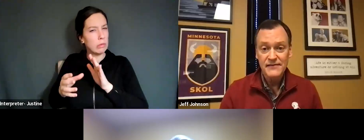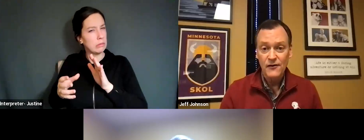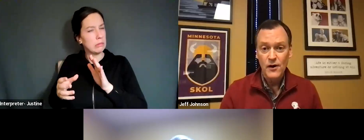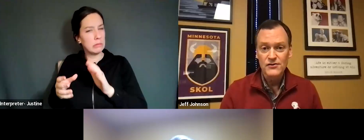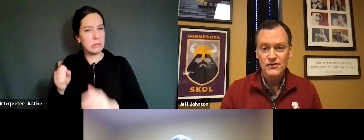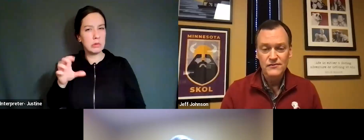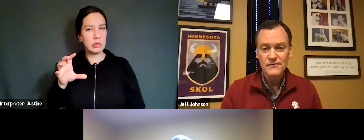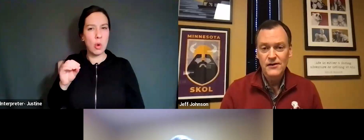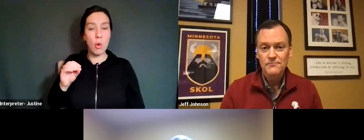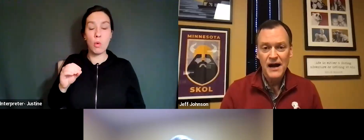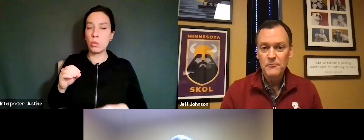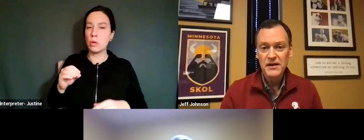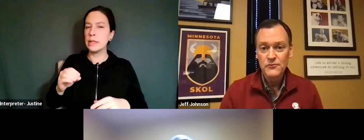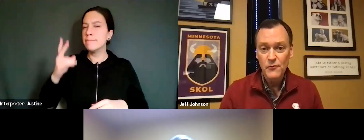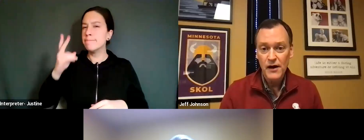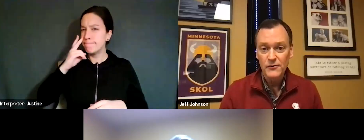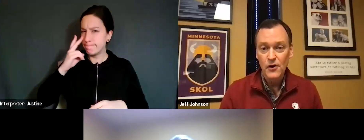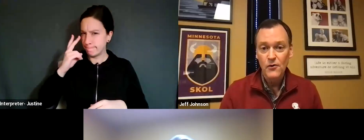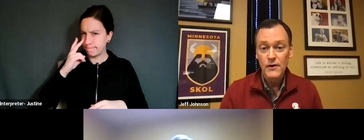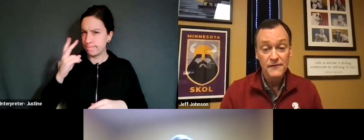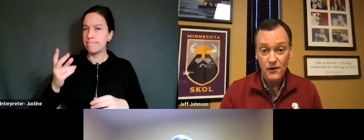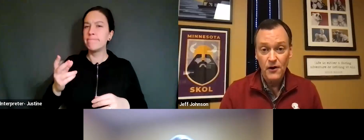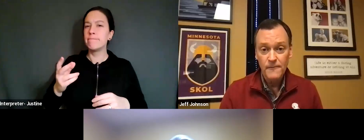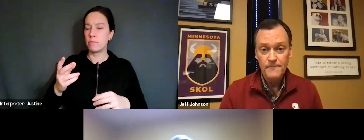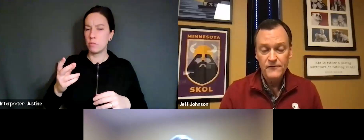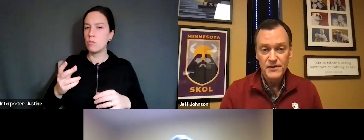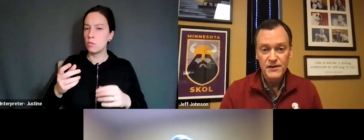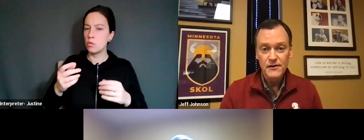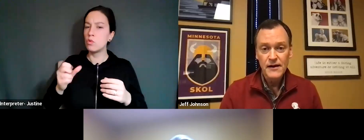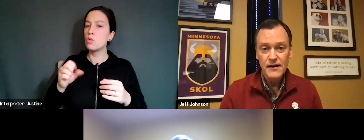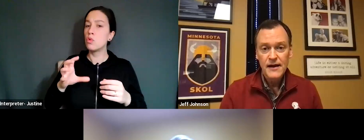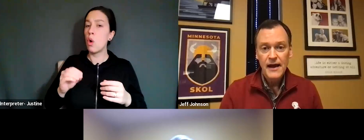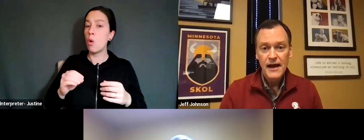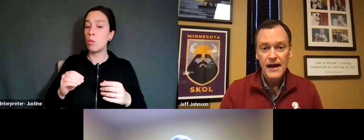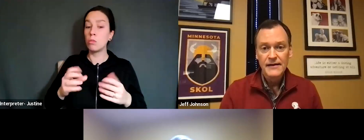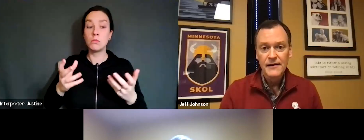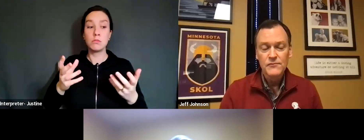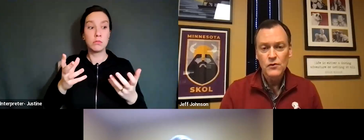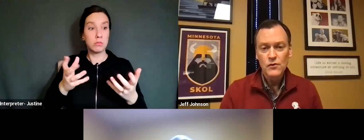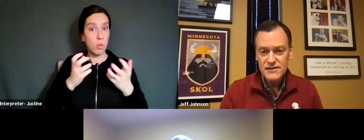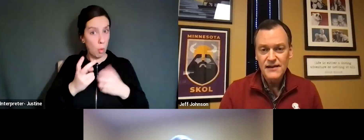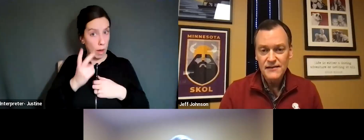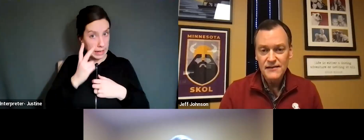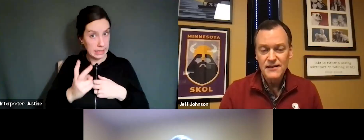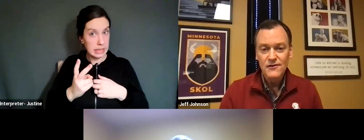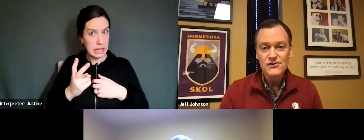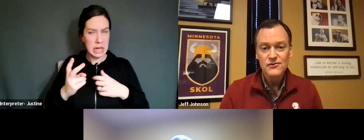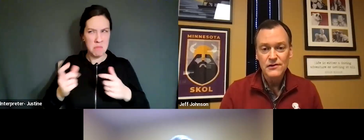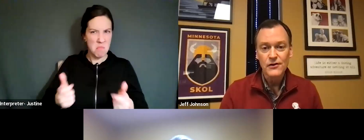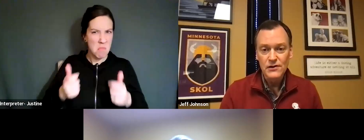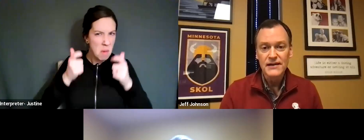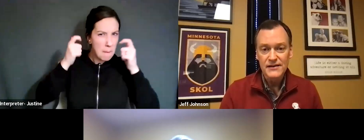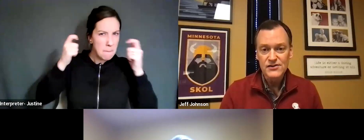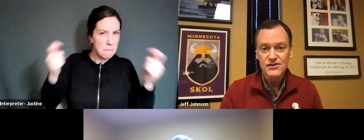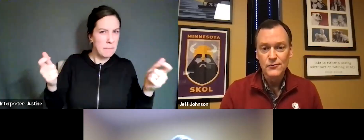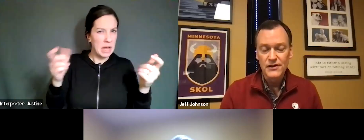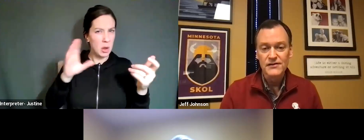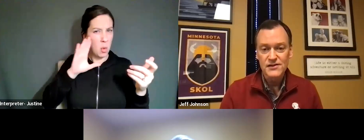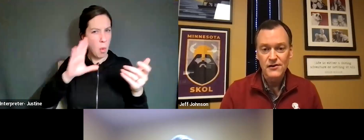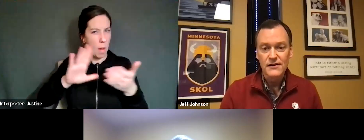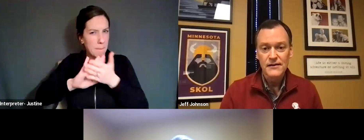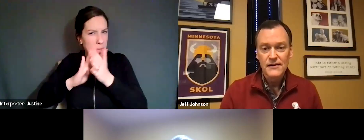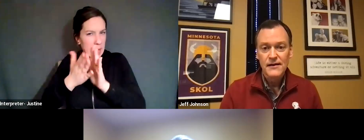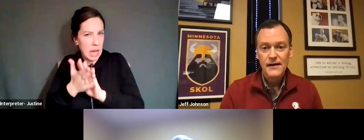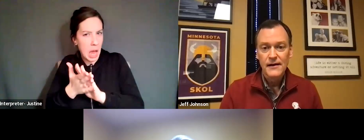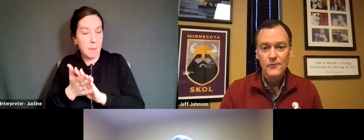are asking that question, you know, how big do we want to grow, if at all, from here? And towards the end of the year, and certainly early next year, we're going